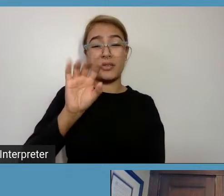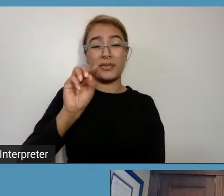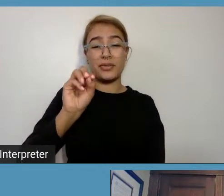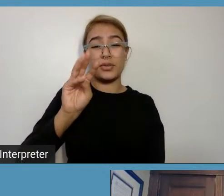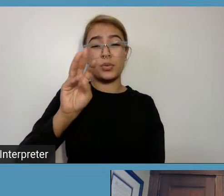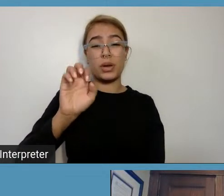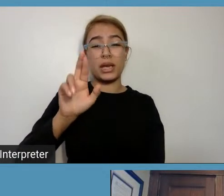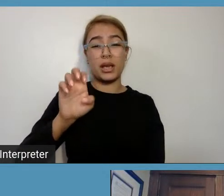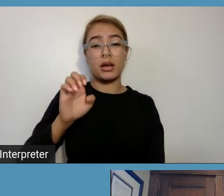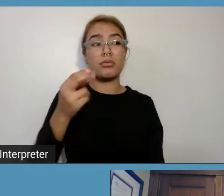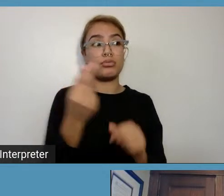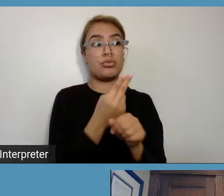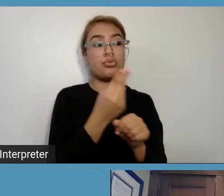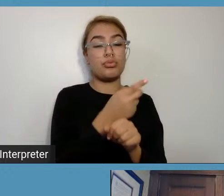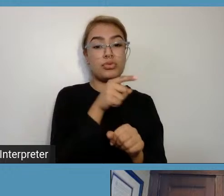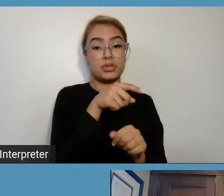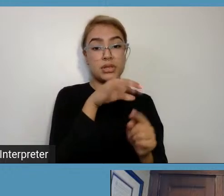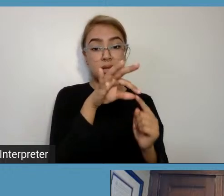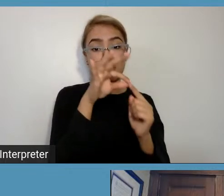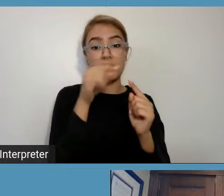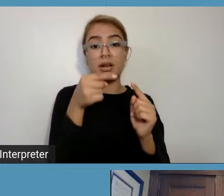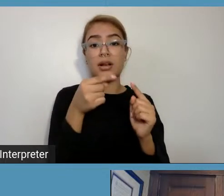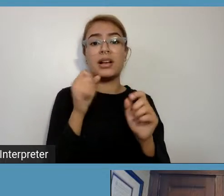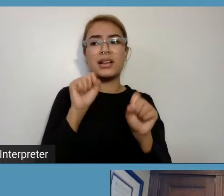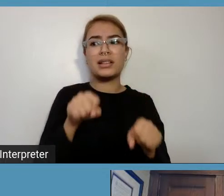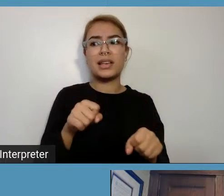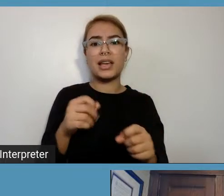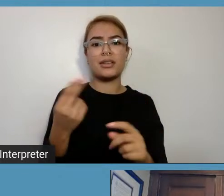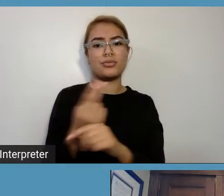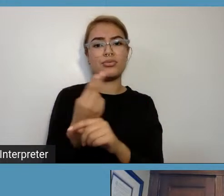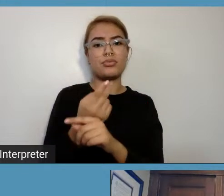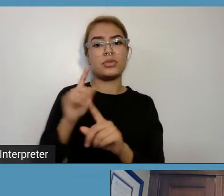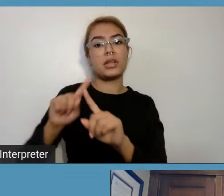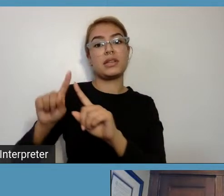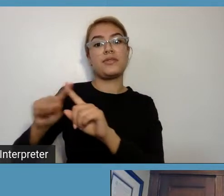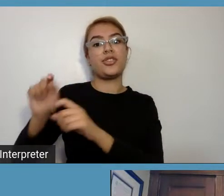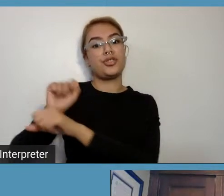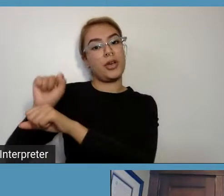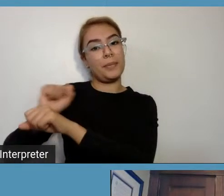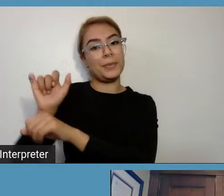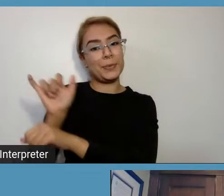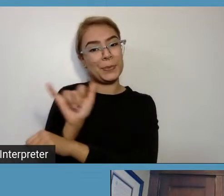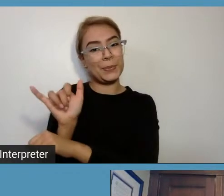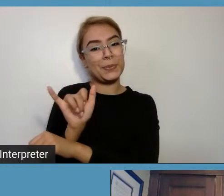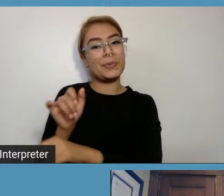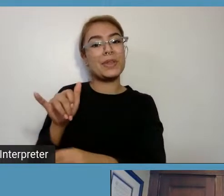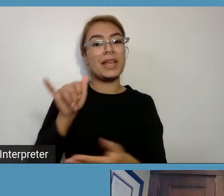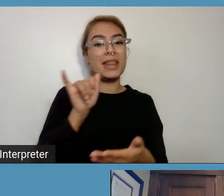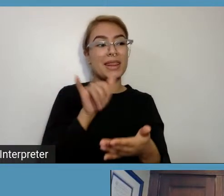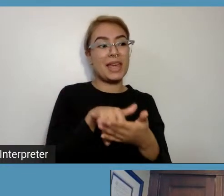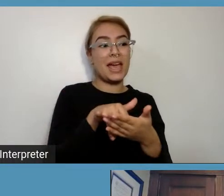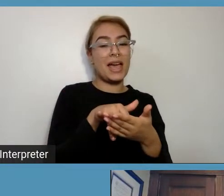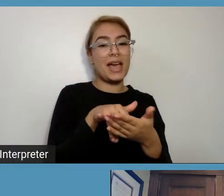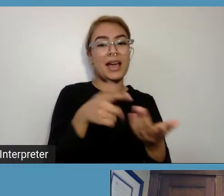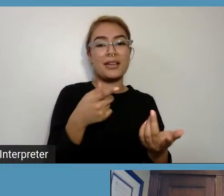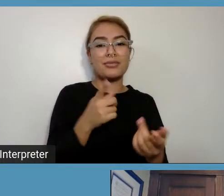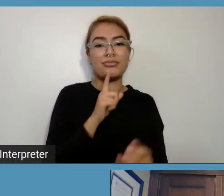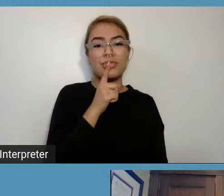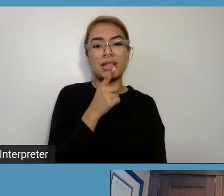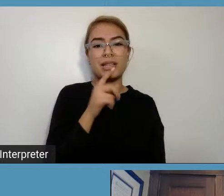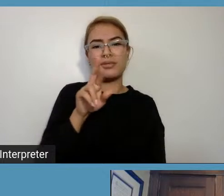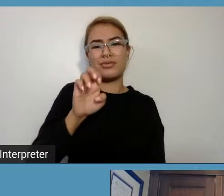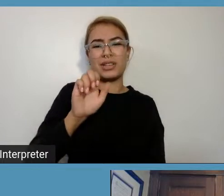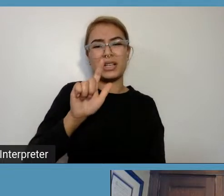at different archaeological sites and things as well. That is, real estate agents pay